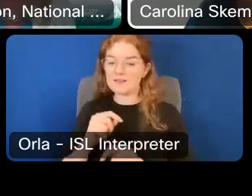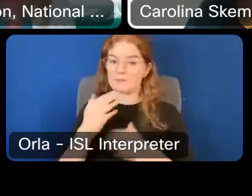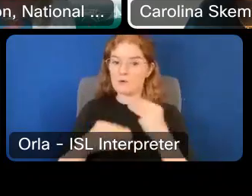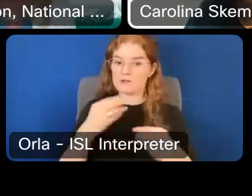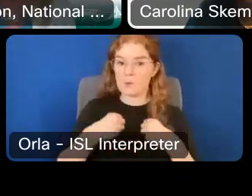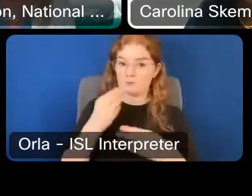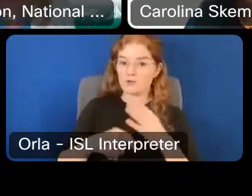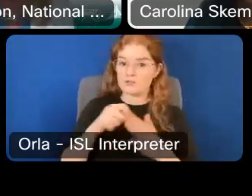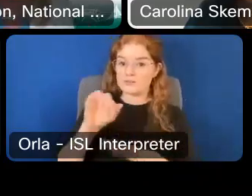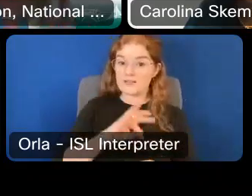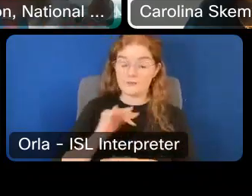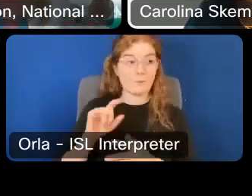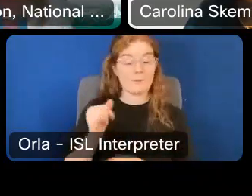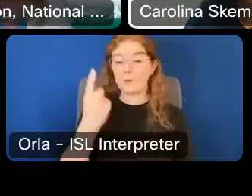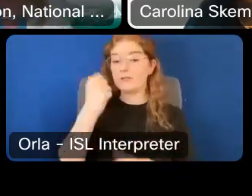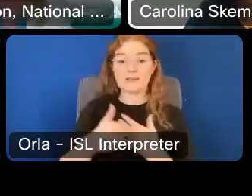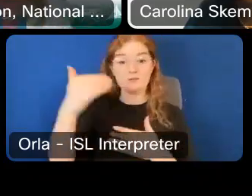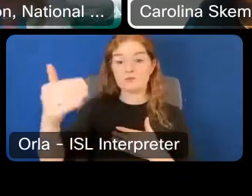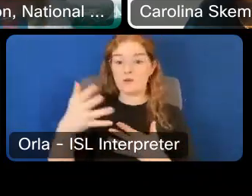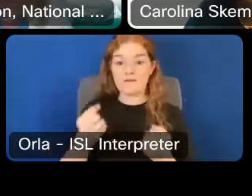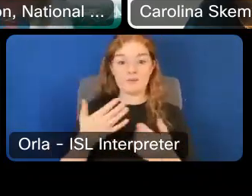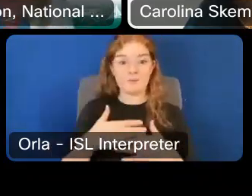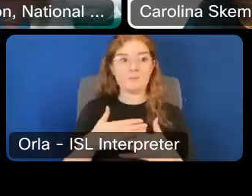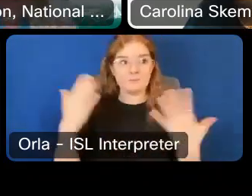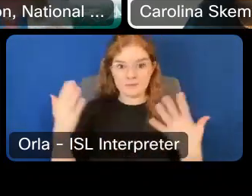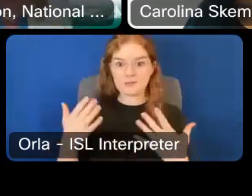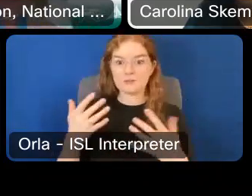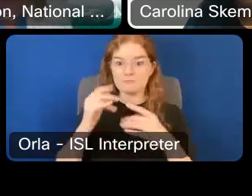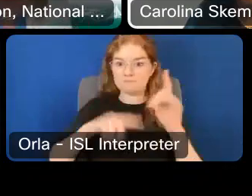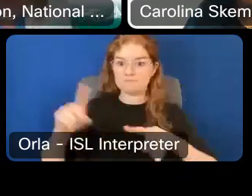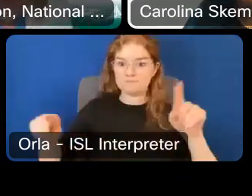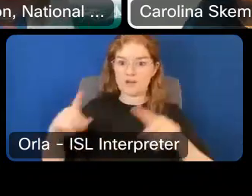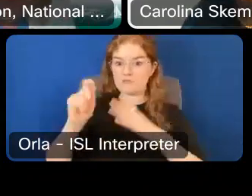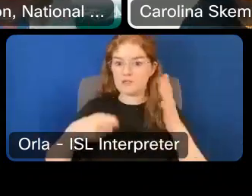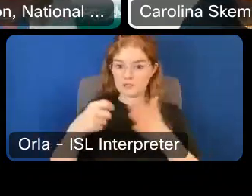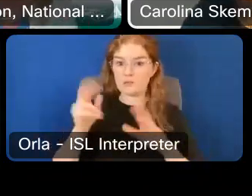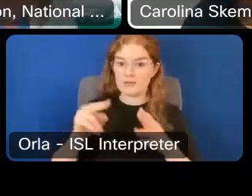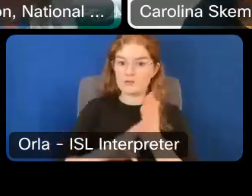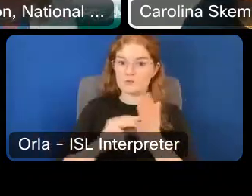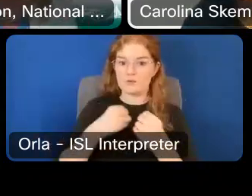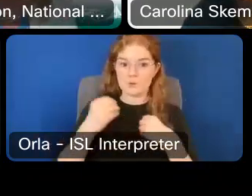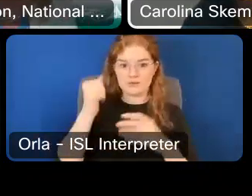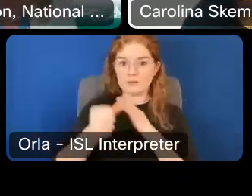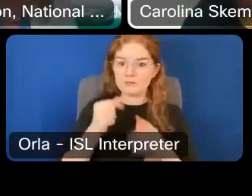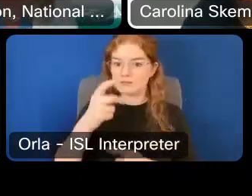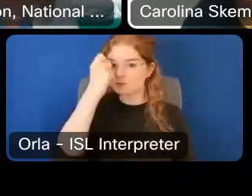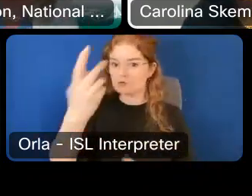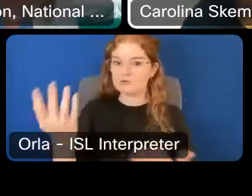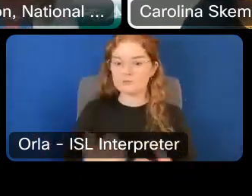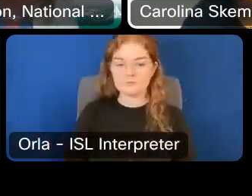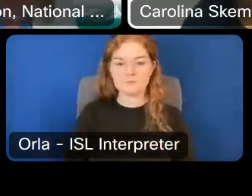projects themselves. So maybe one day we will have a large repository of those projects that people can use for experience and